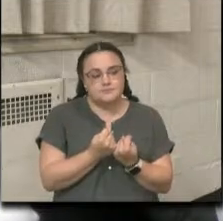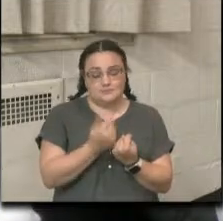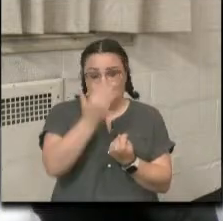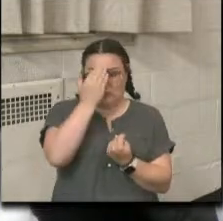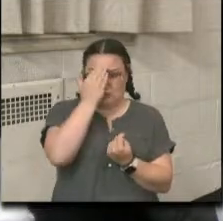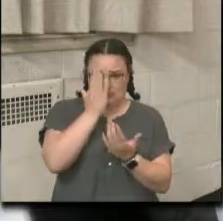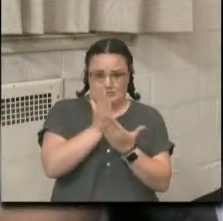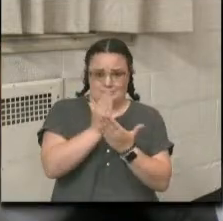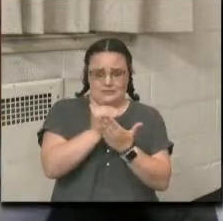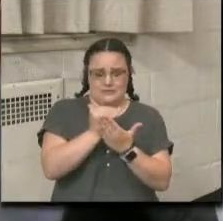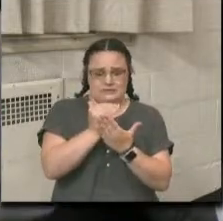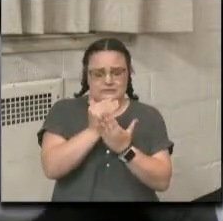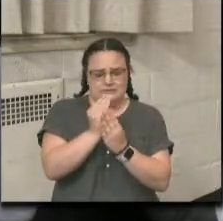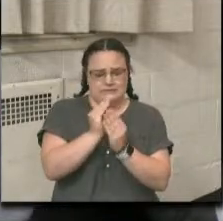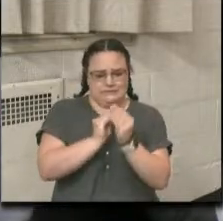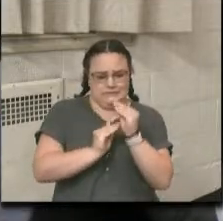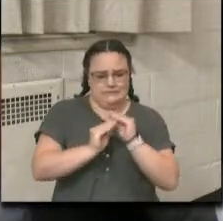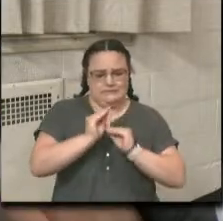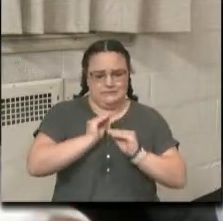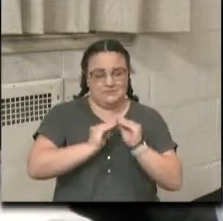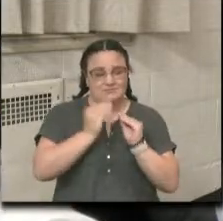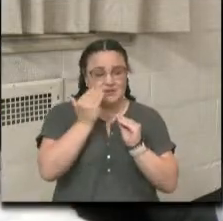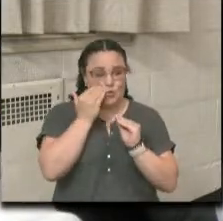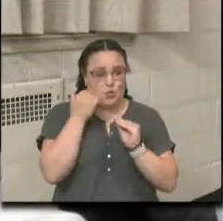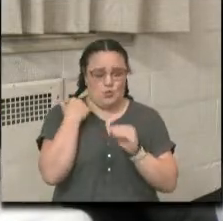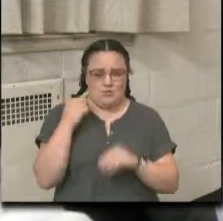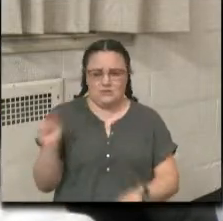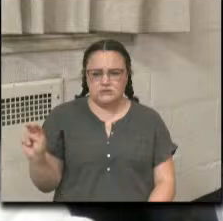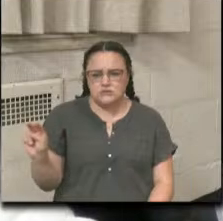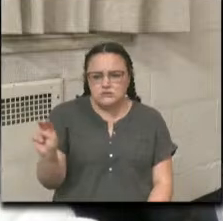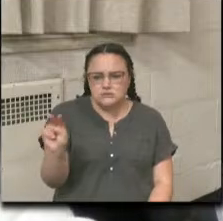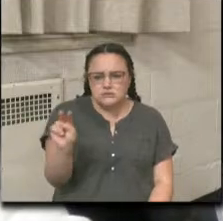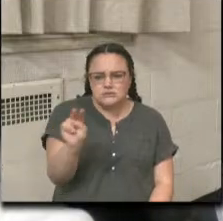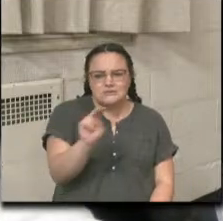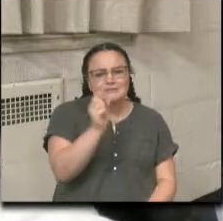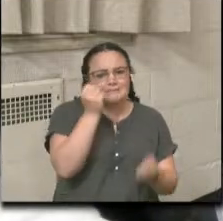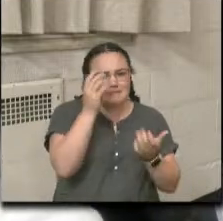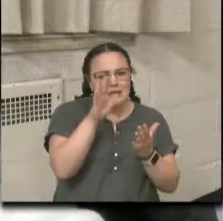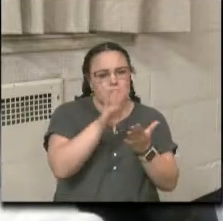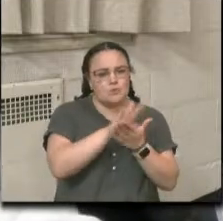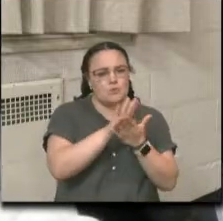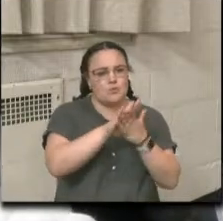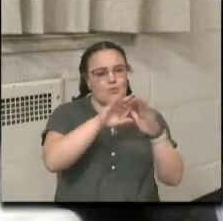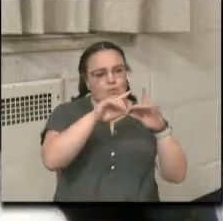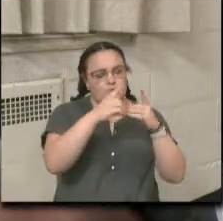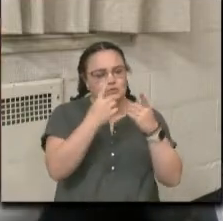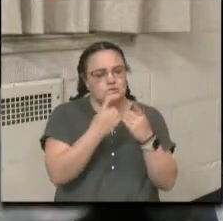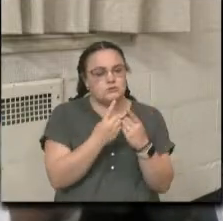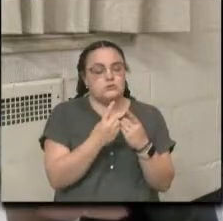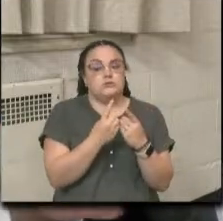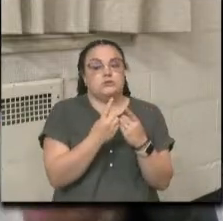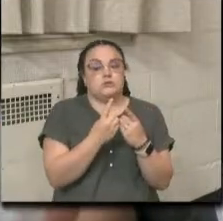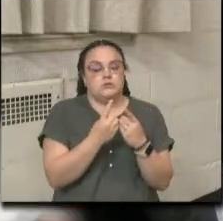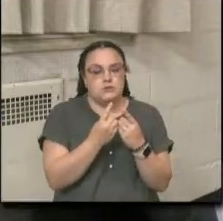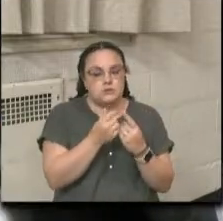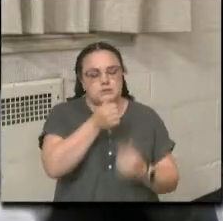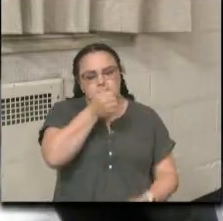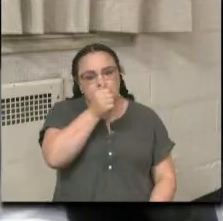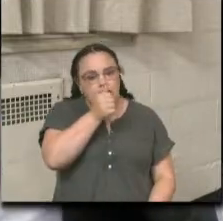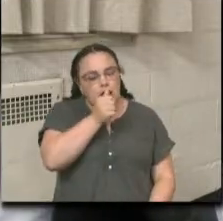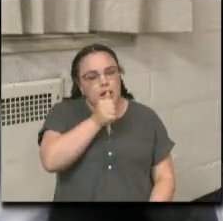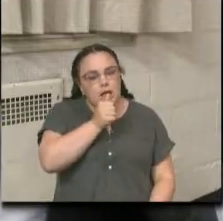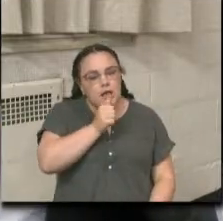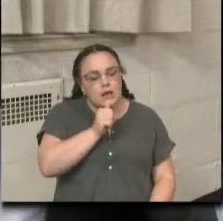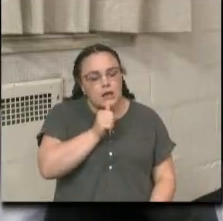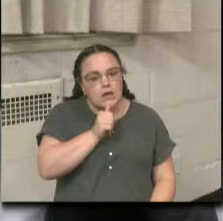budget. As we look across the nation, as my colleague said, there are many school districts that are really suffering right now, and